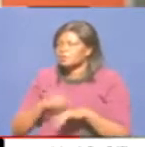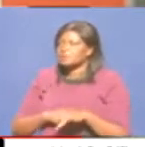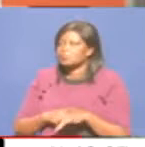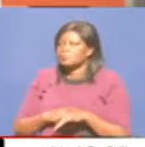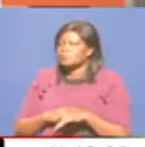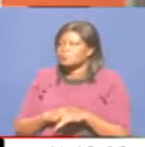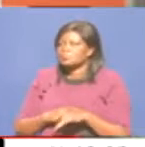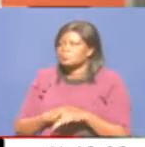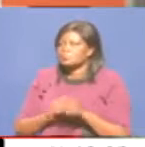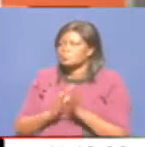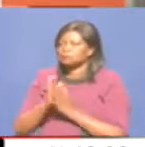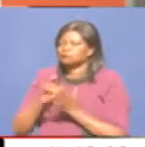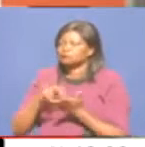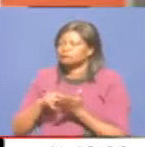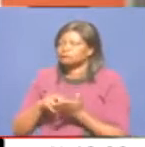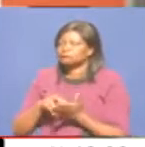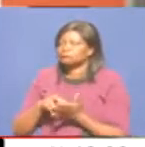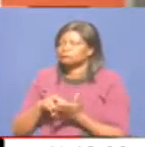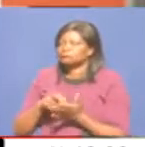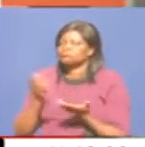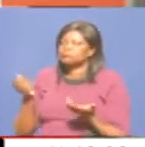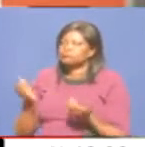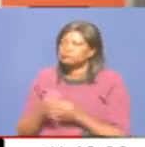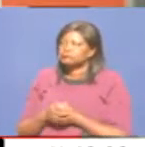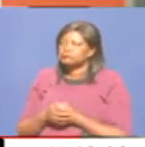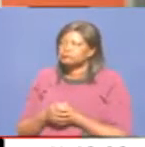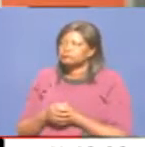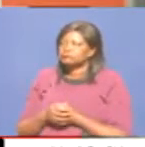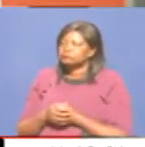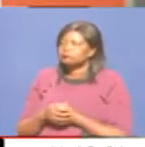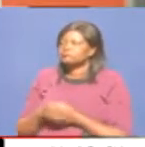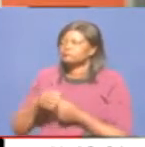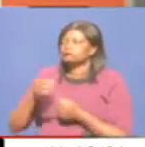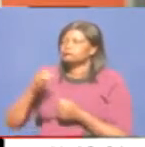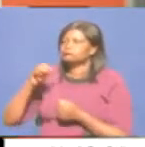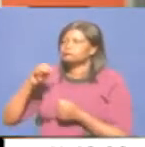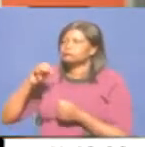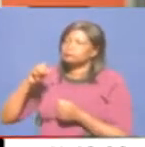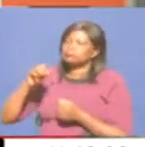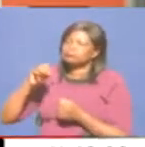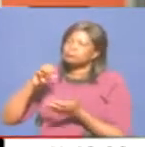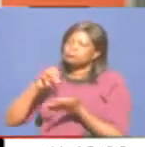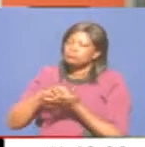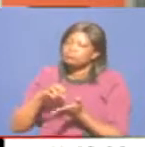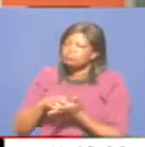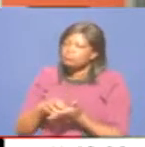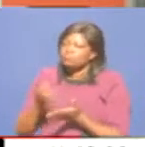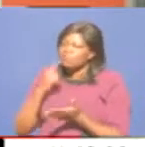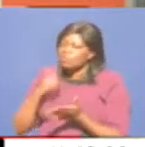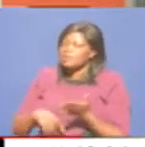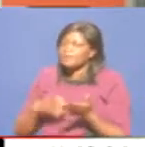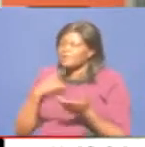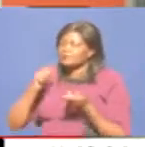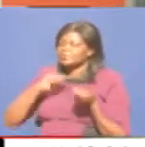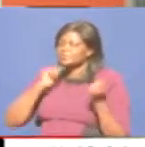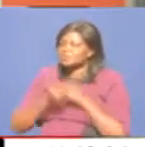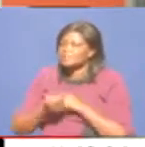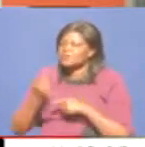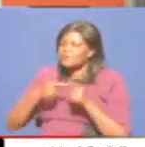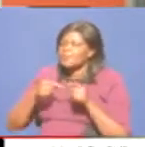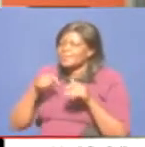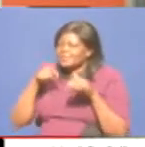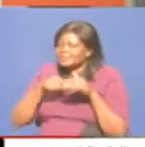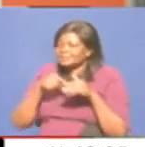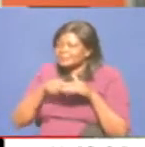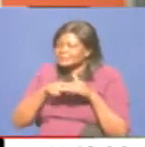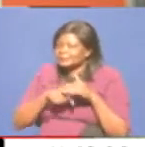last time, I said my slogan was change from within. Mm-hmm. It means you have got to let every idea that you want to achieve